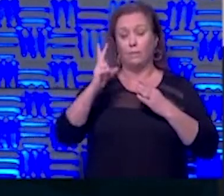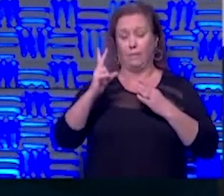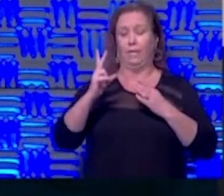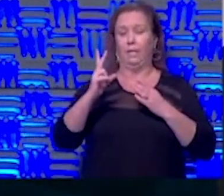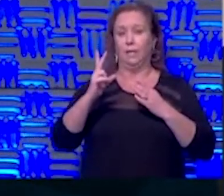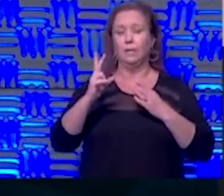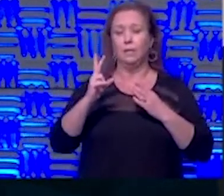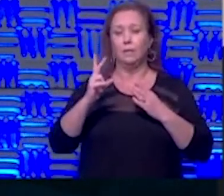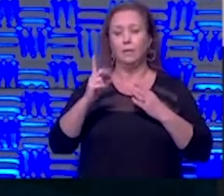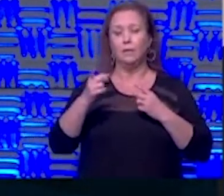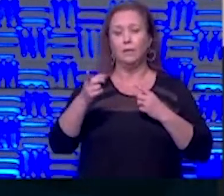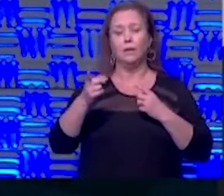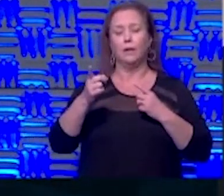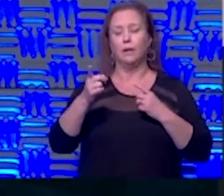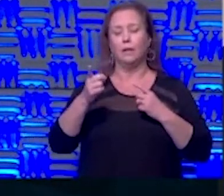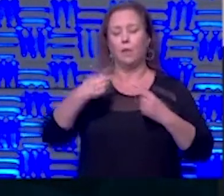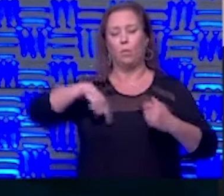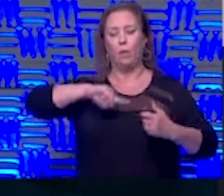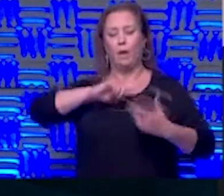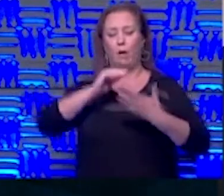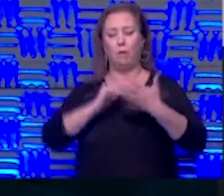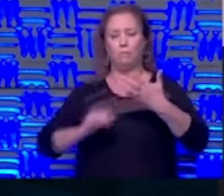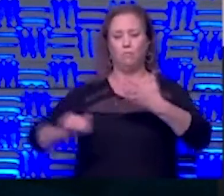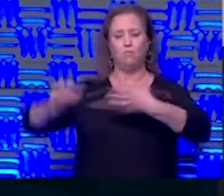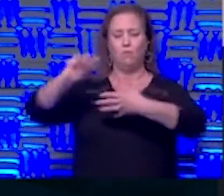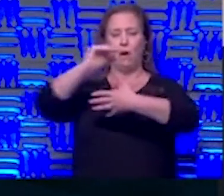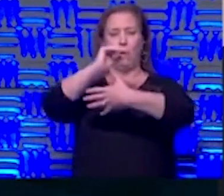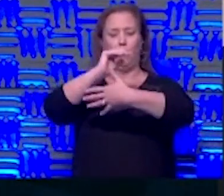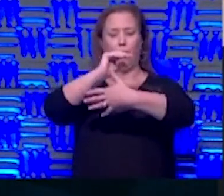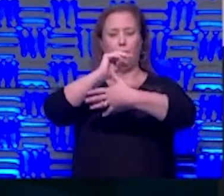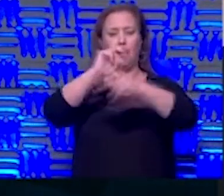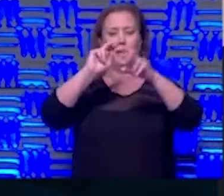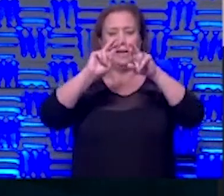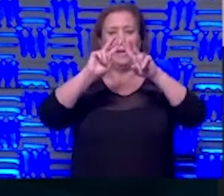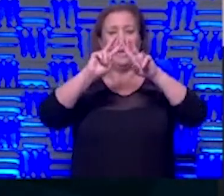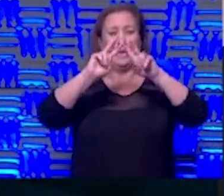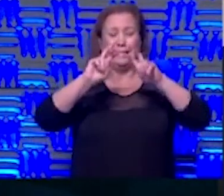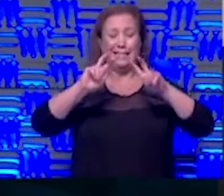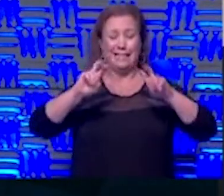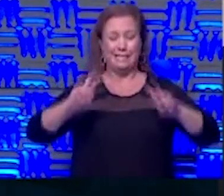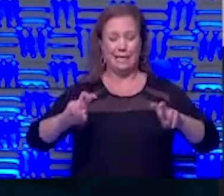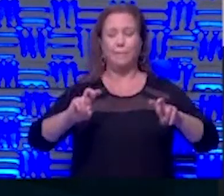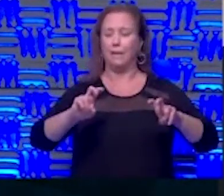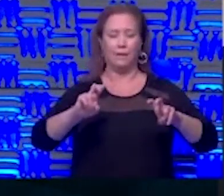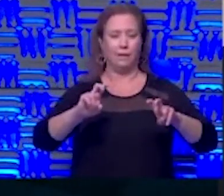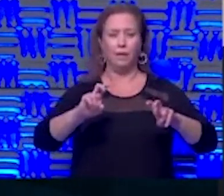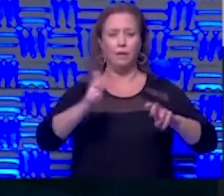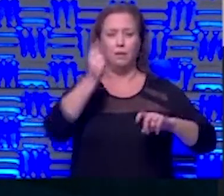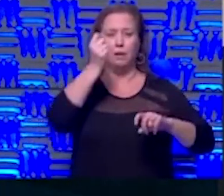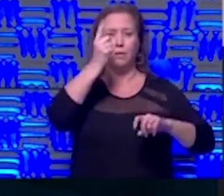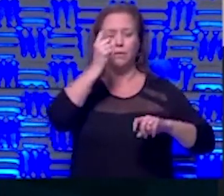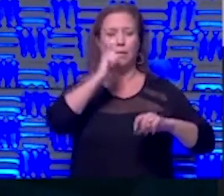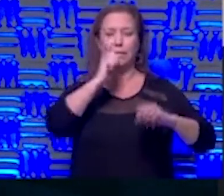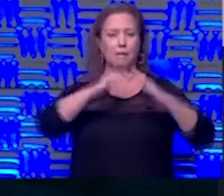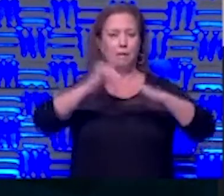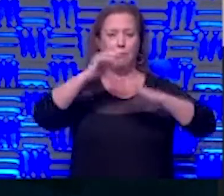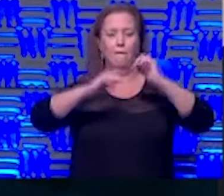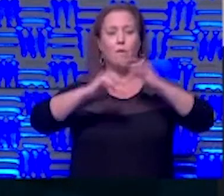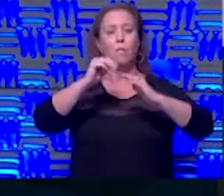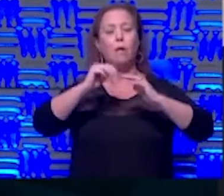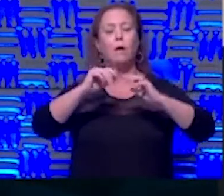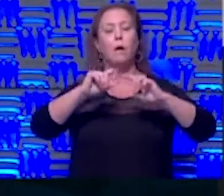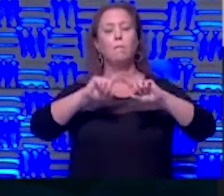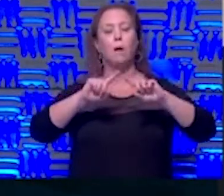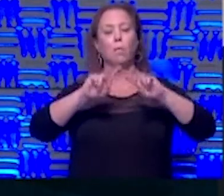absolute priority is to examine, as uncomfortable it is, those inequities and